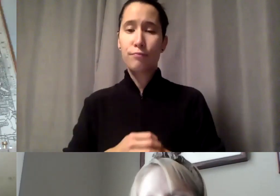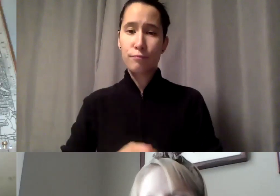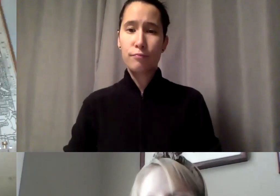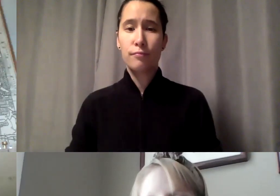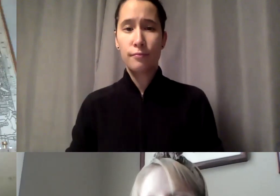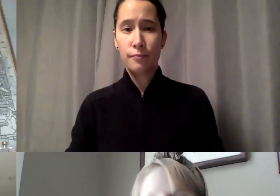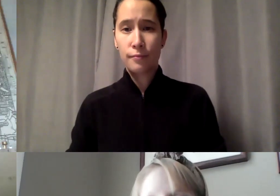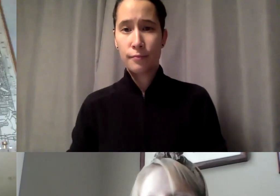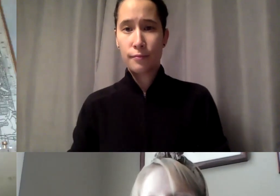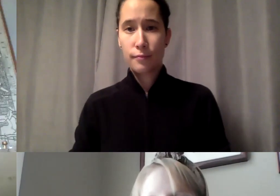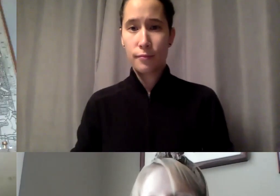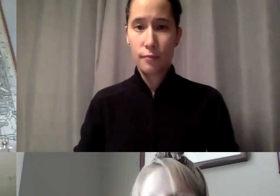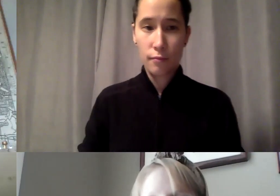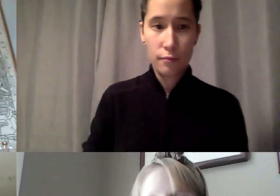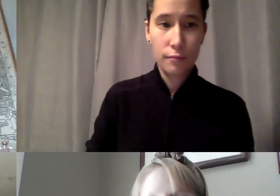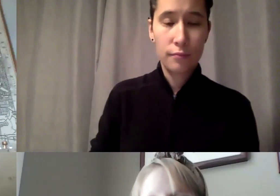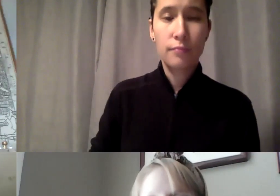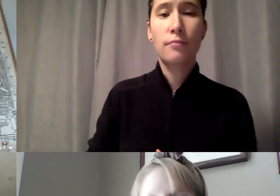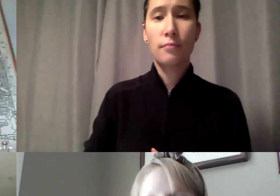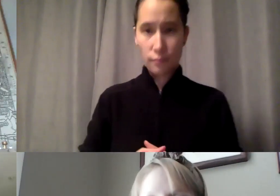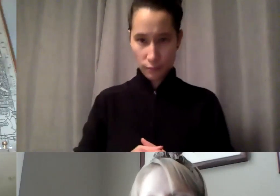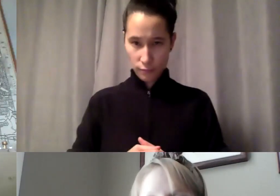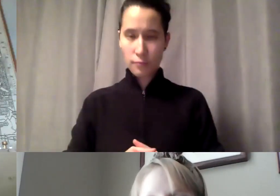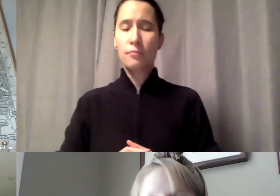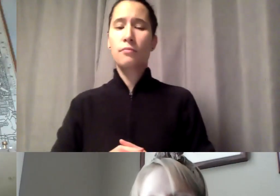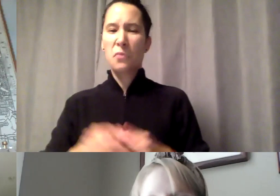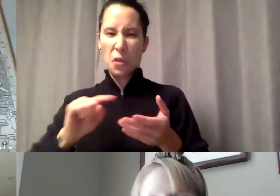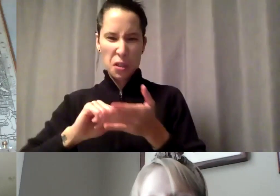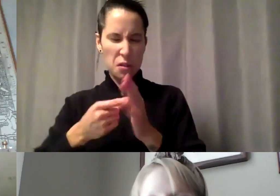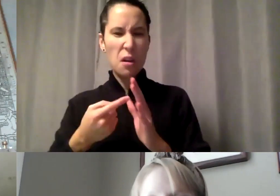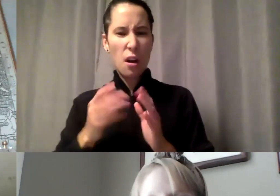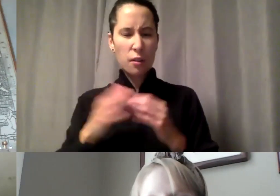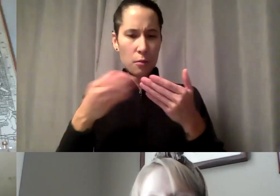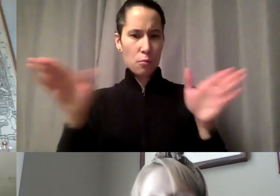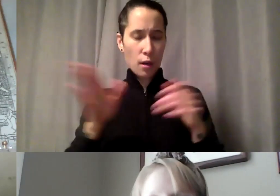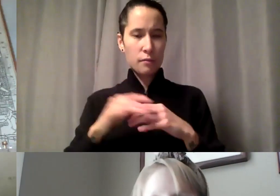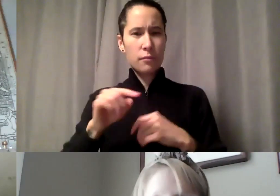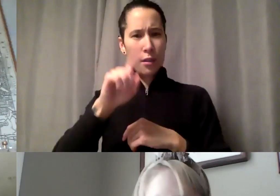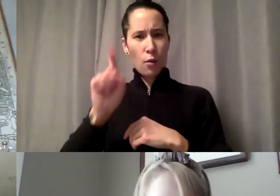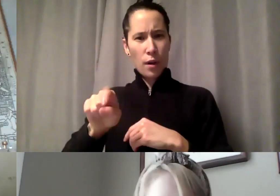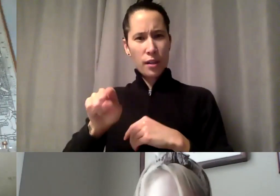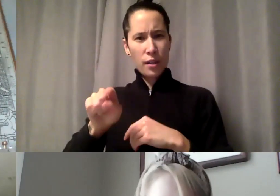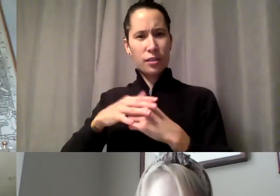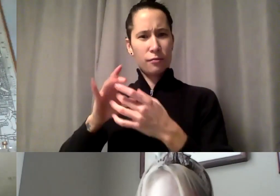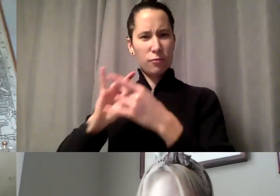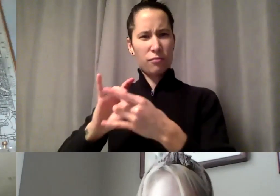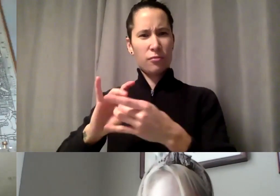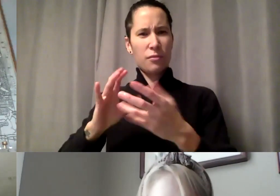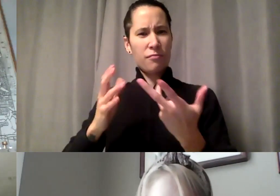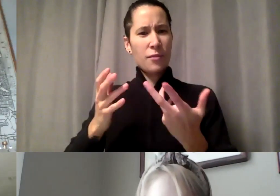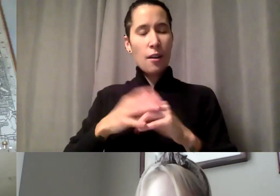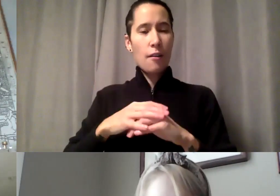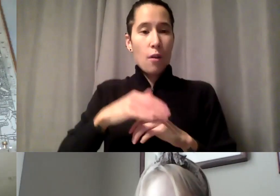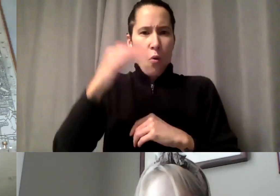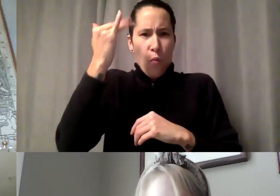going to start kind of broad, Jared, and there's some questions around kind of the justification of why this